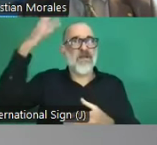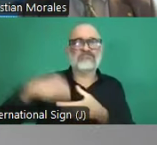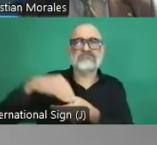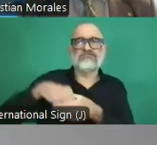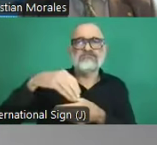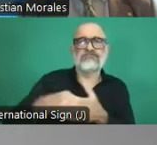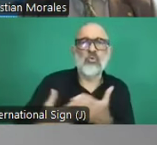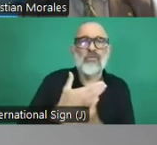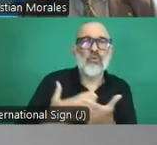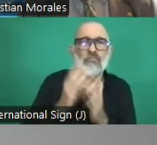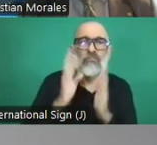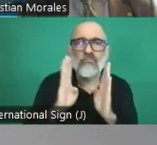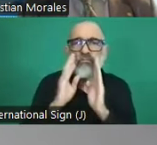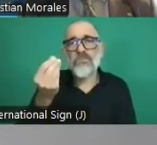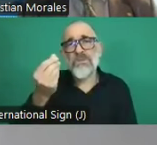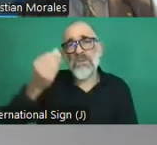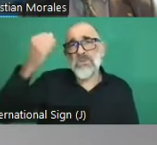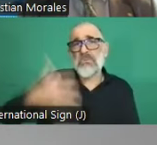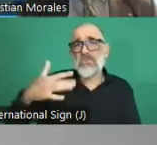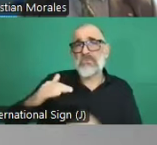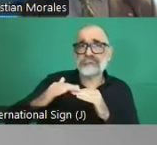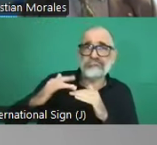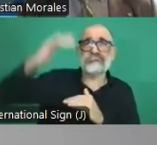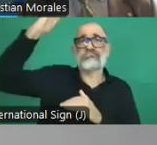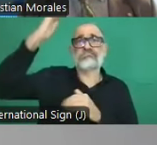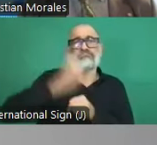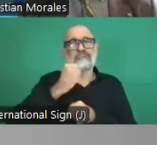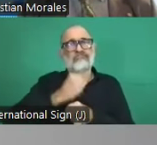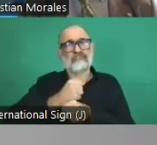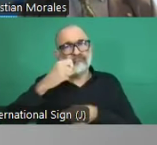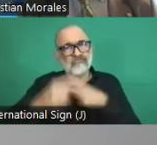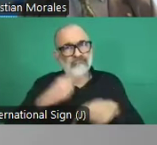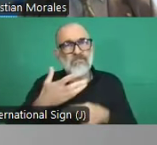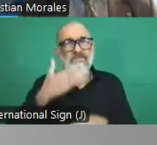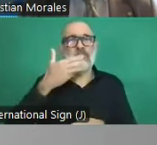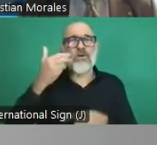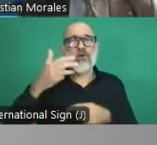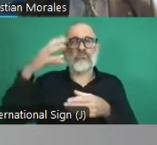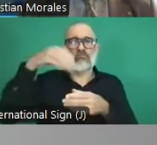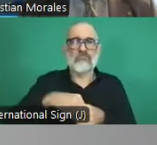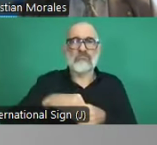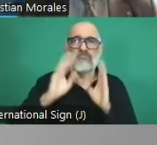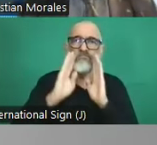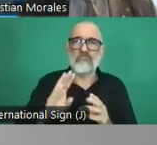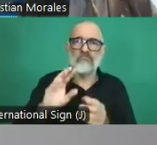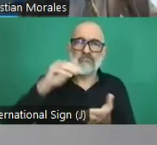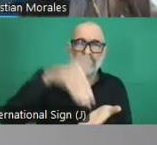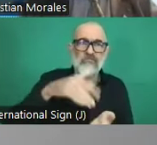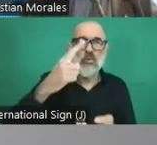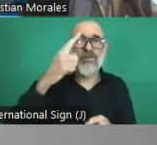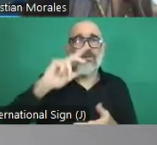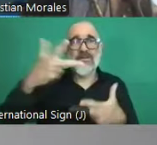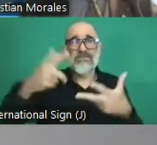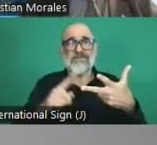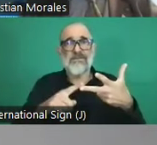more effectively becoming a key issue. Another area on which we are focusing is the requirement for a system